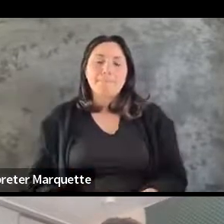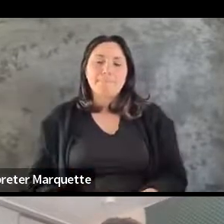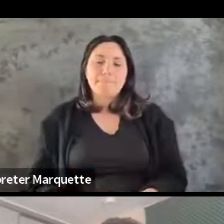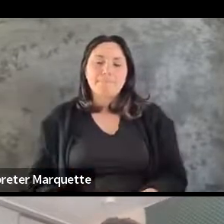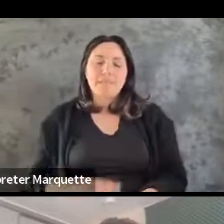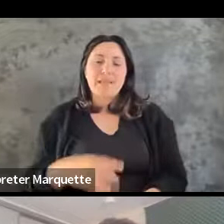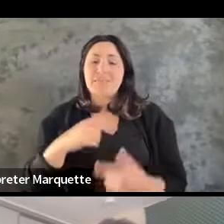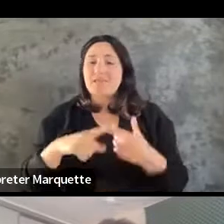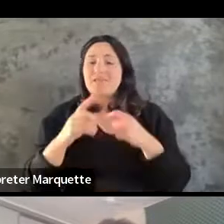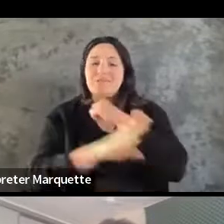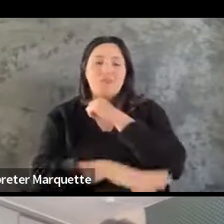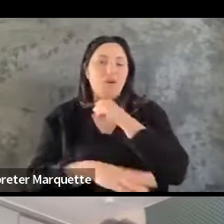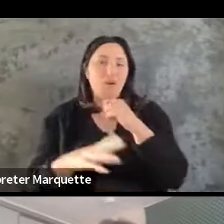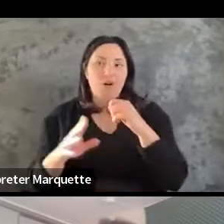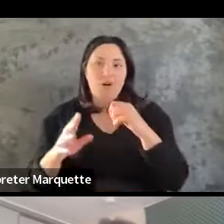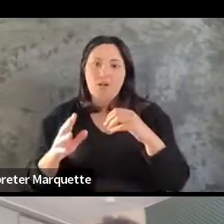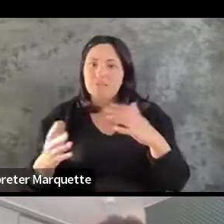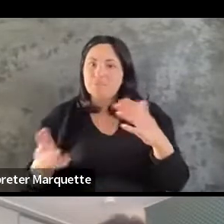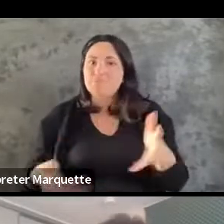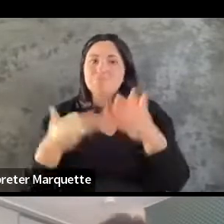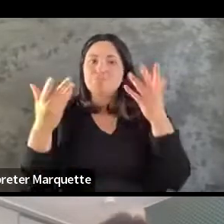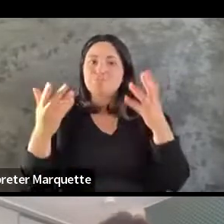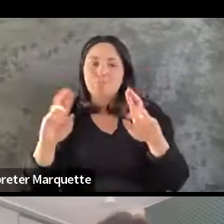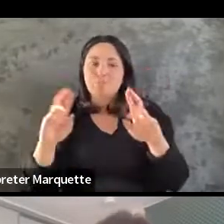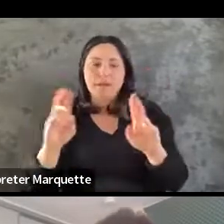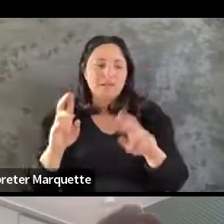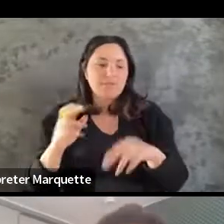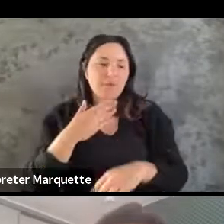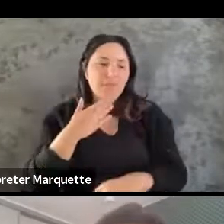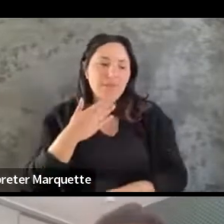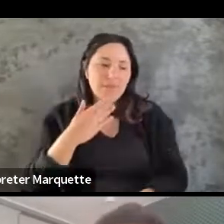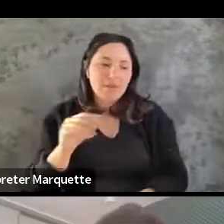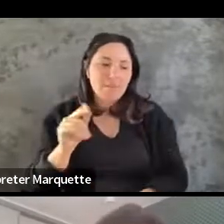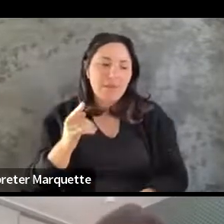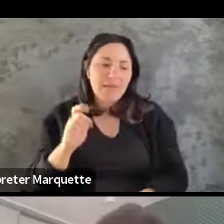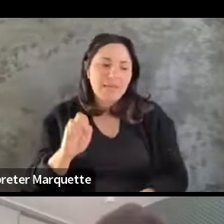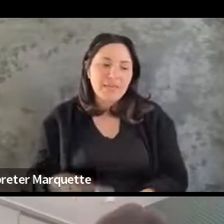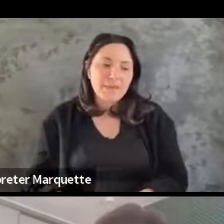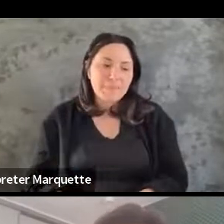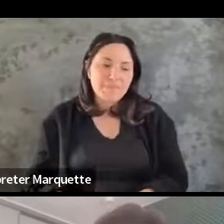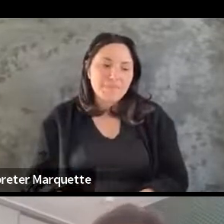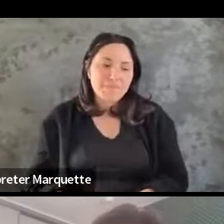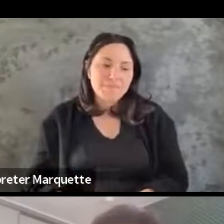reinvigorated in the fall, ready to go again. So thank you, Peggy, and everyone on this call.